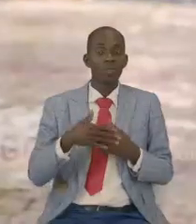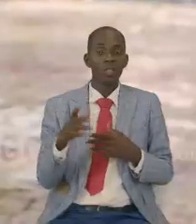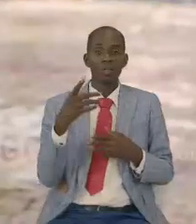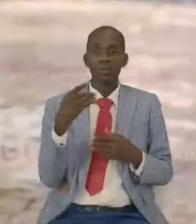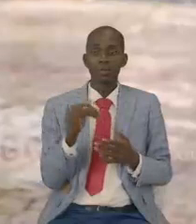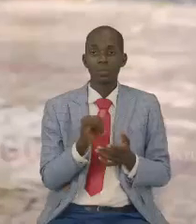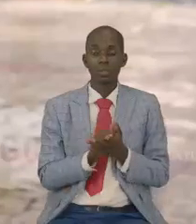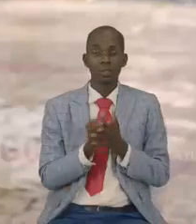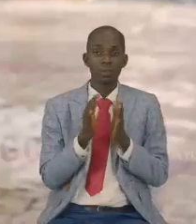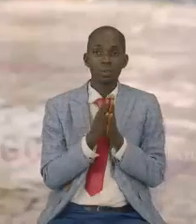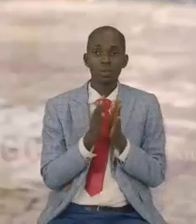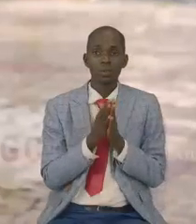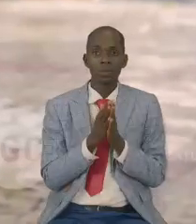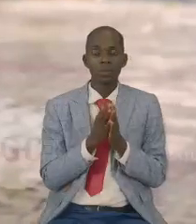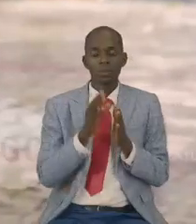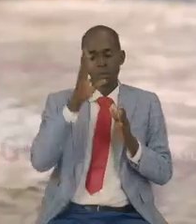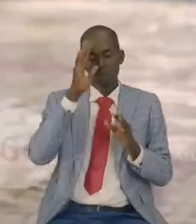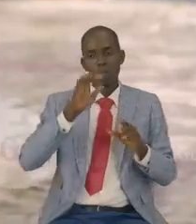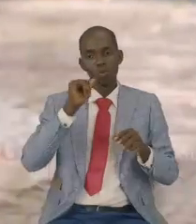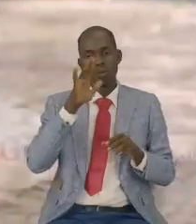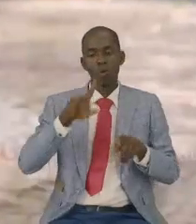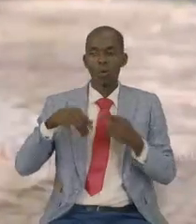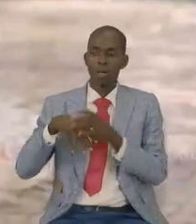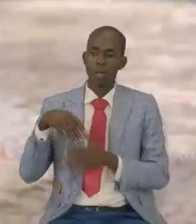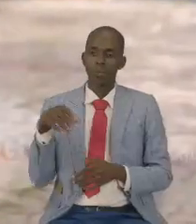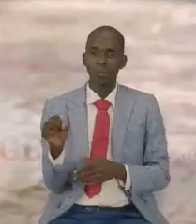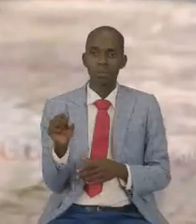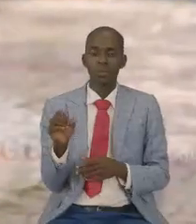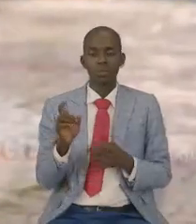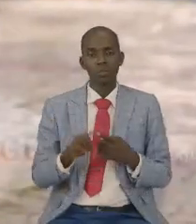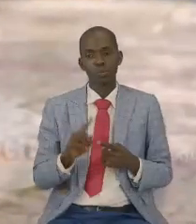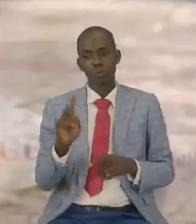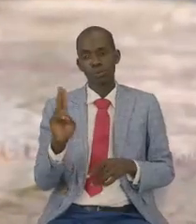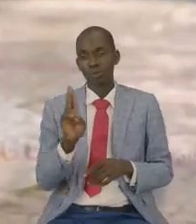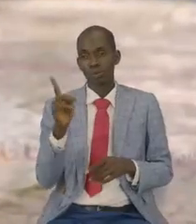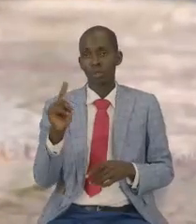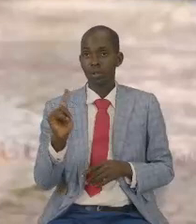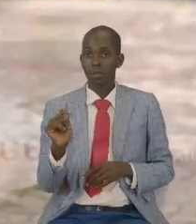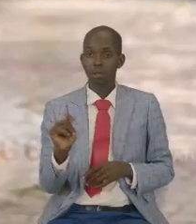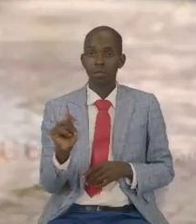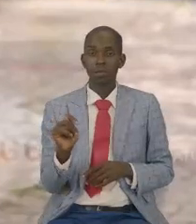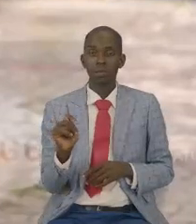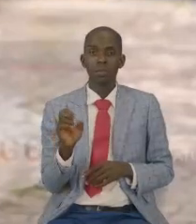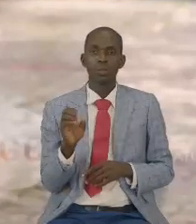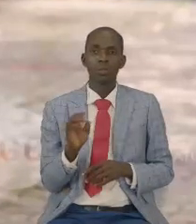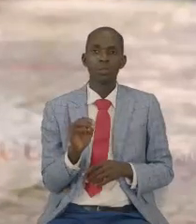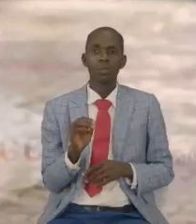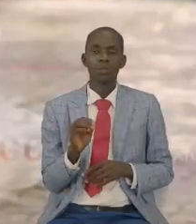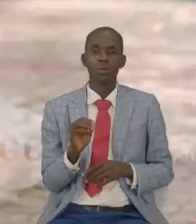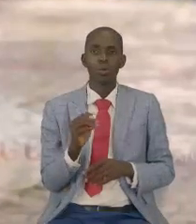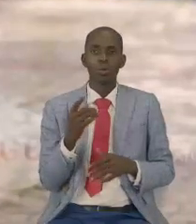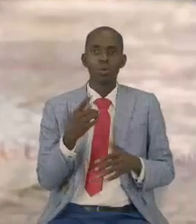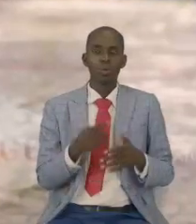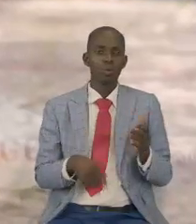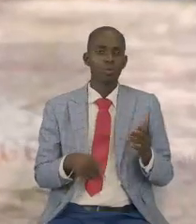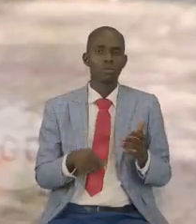to ease myself. So what I saw, just something just do peel from